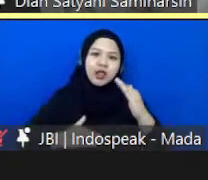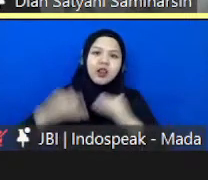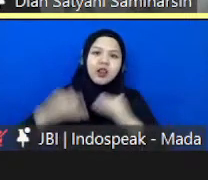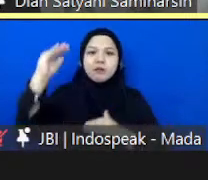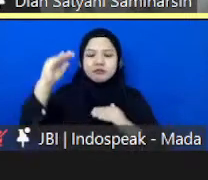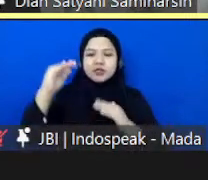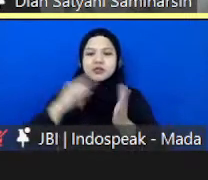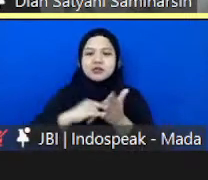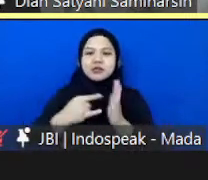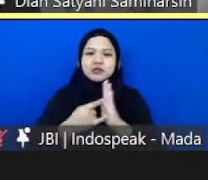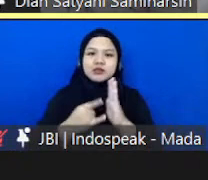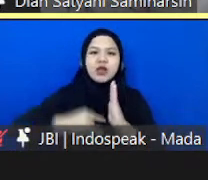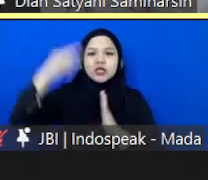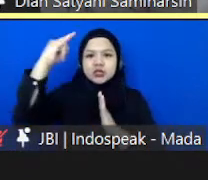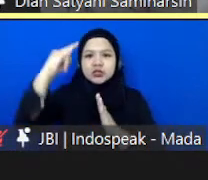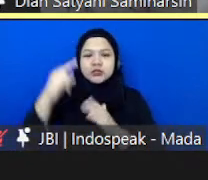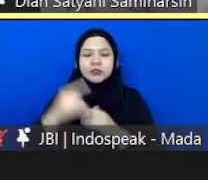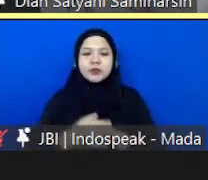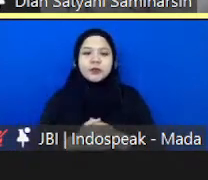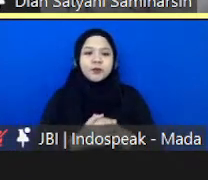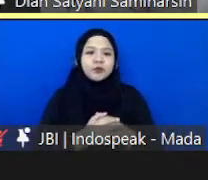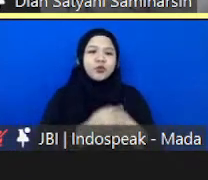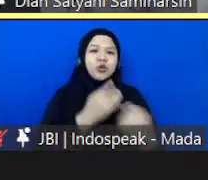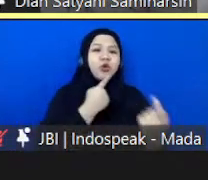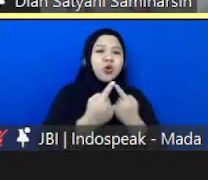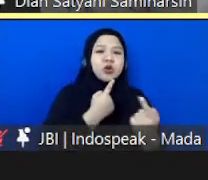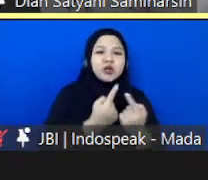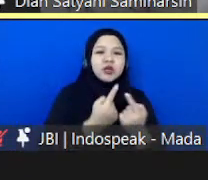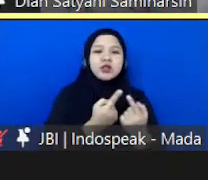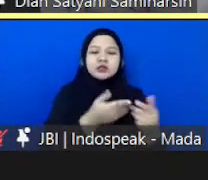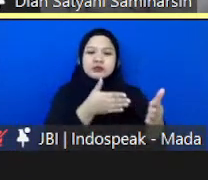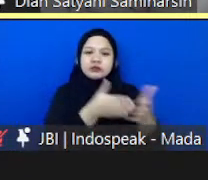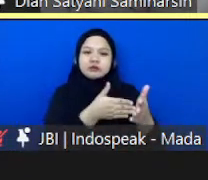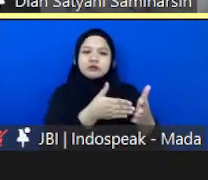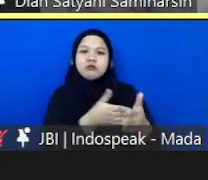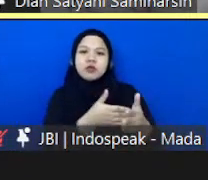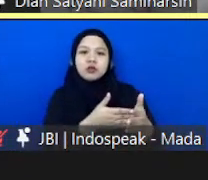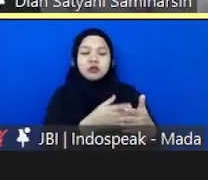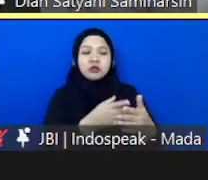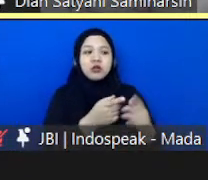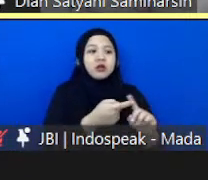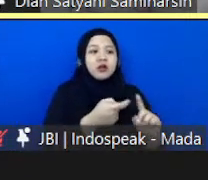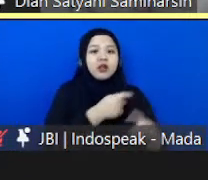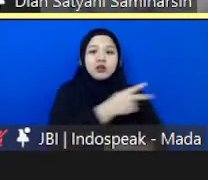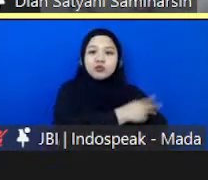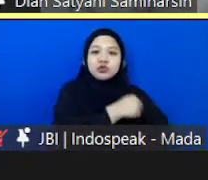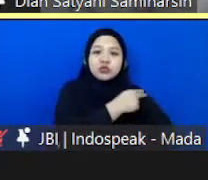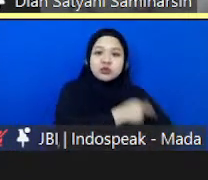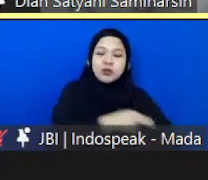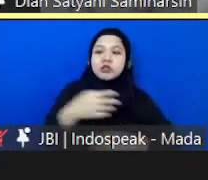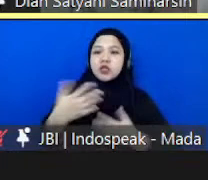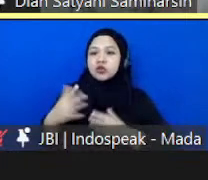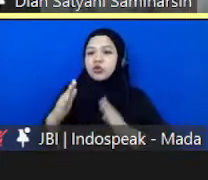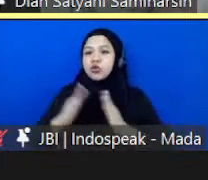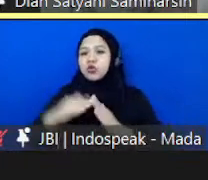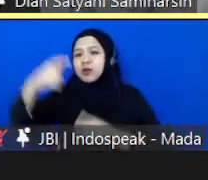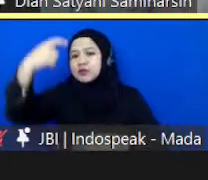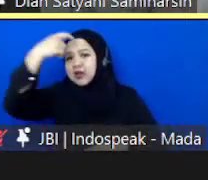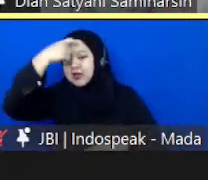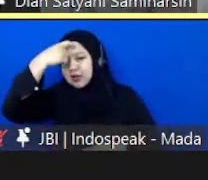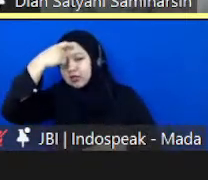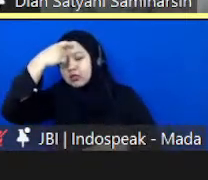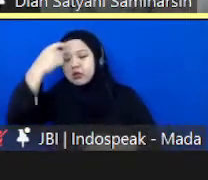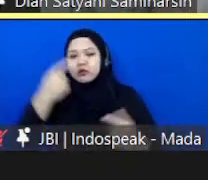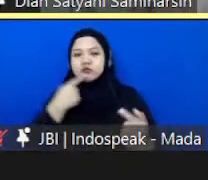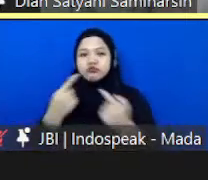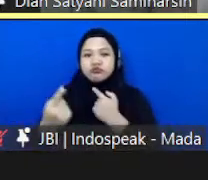The lack of coordination in between Puskesmas at primary healthcare and hospitals